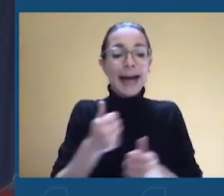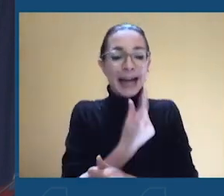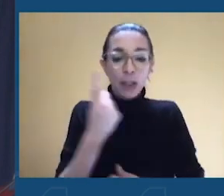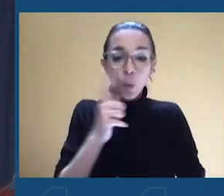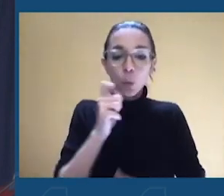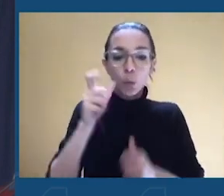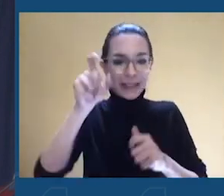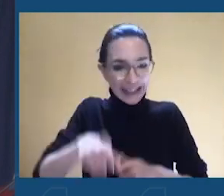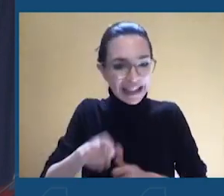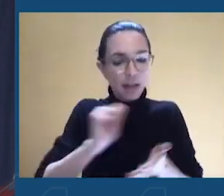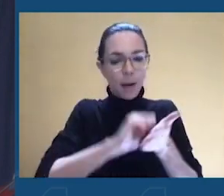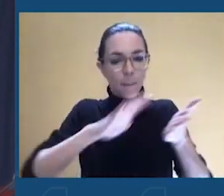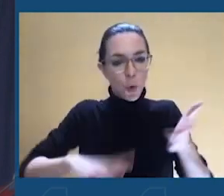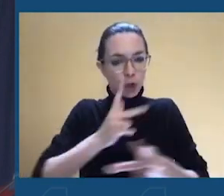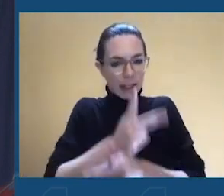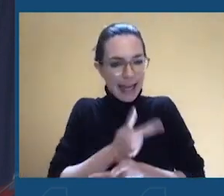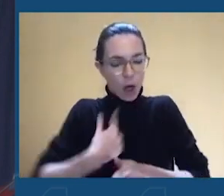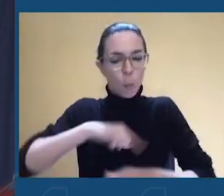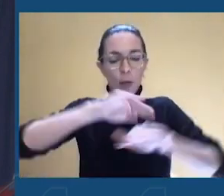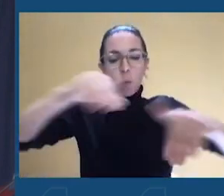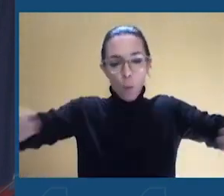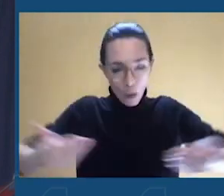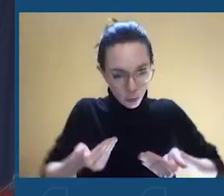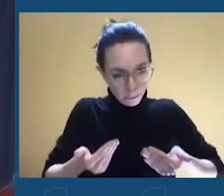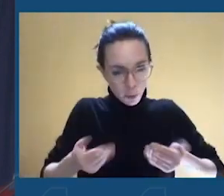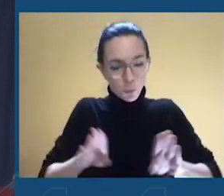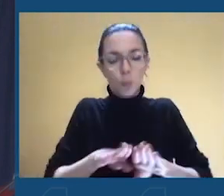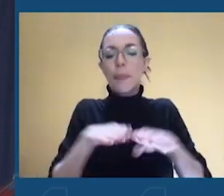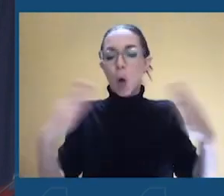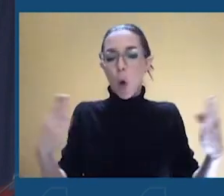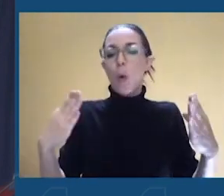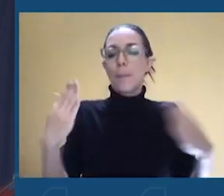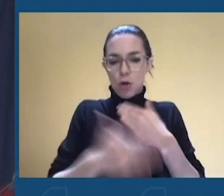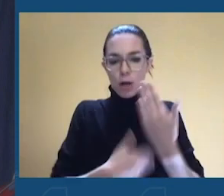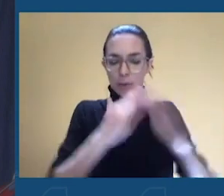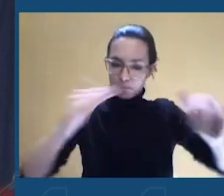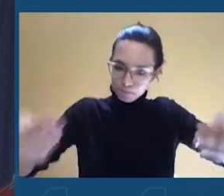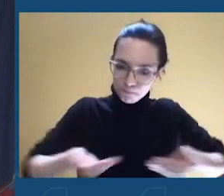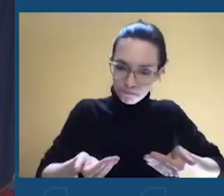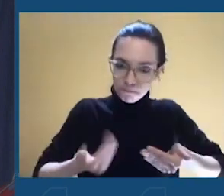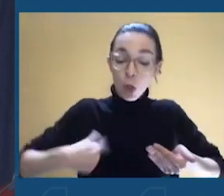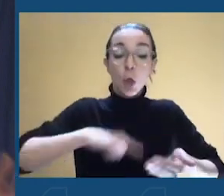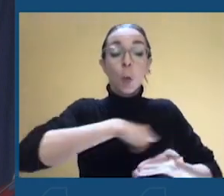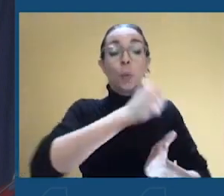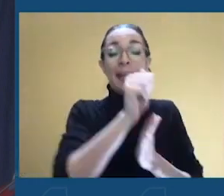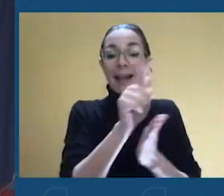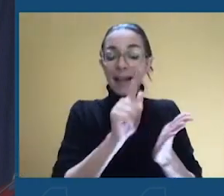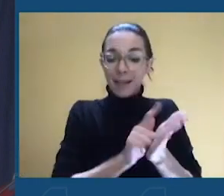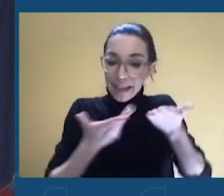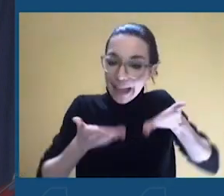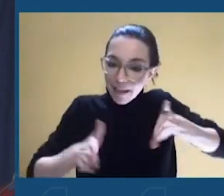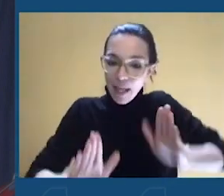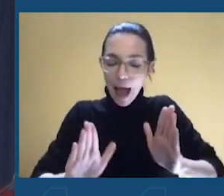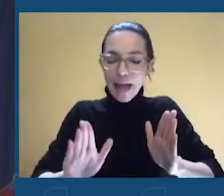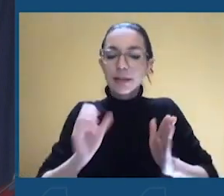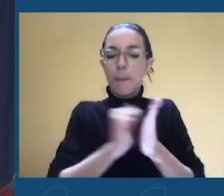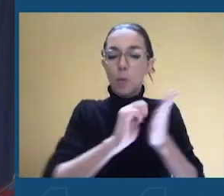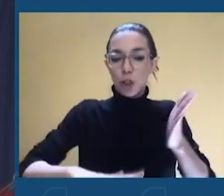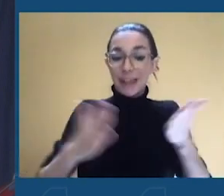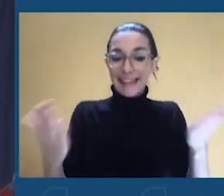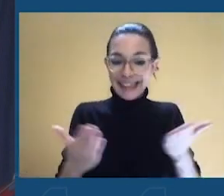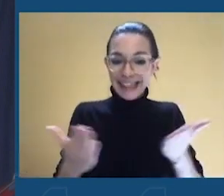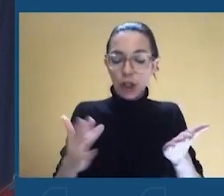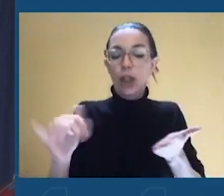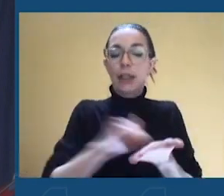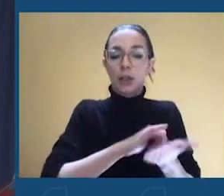we welcome you with open arms. And remember that we legalized abortion here in the state of New York 3 years